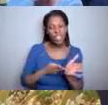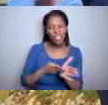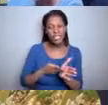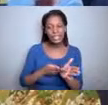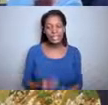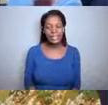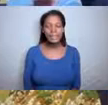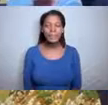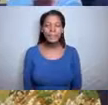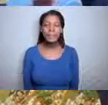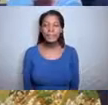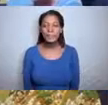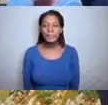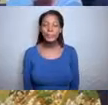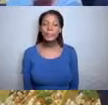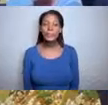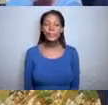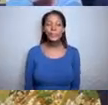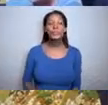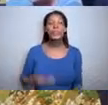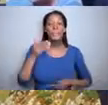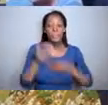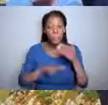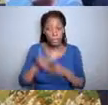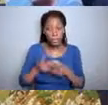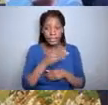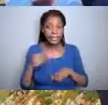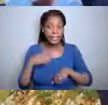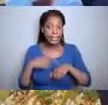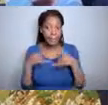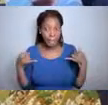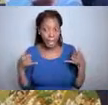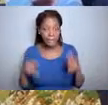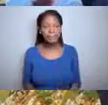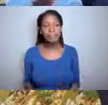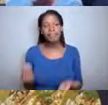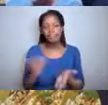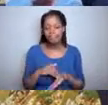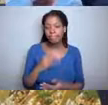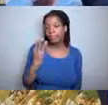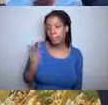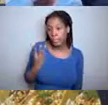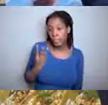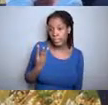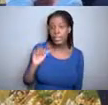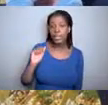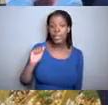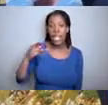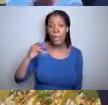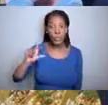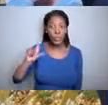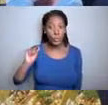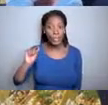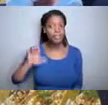so process and timeline um again wednesday april 20th is our deadline and then the